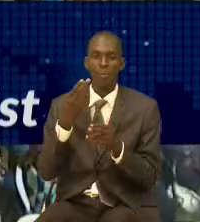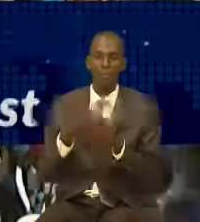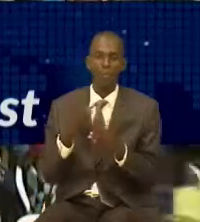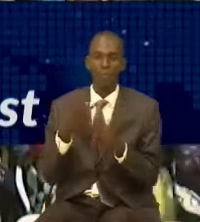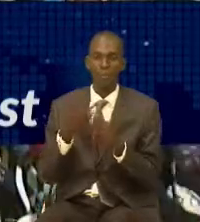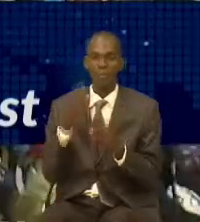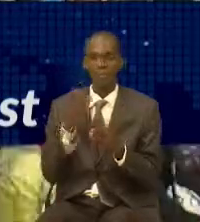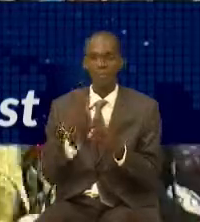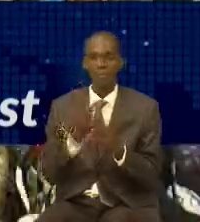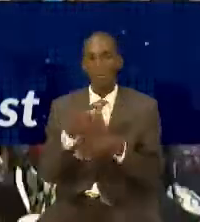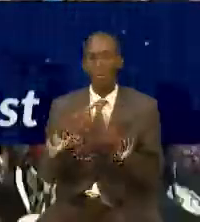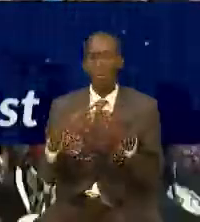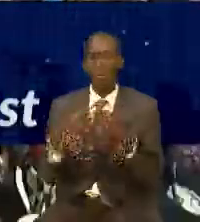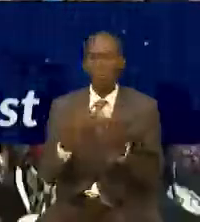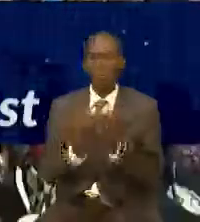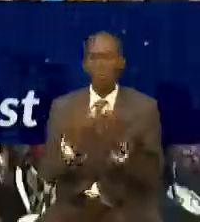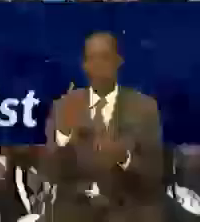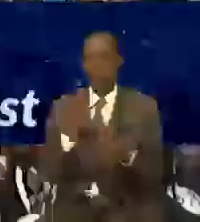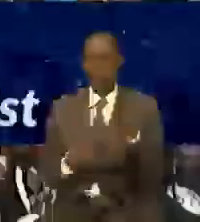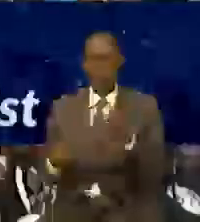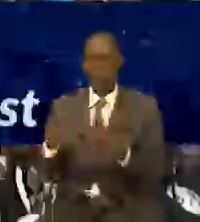for counseling